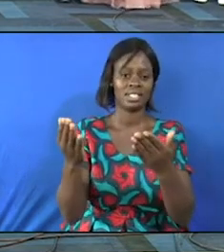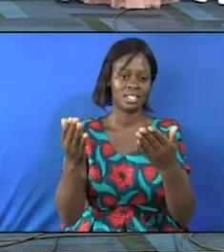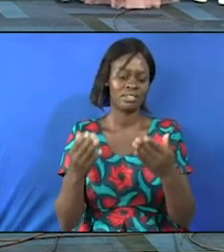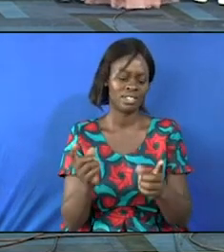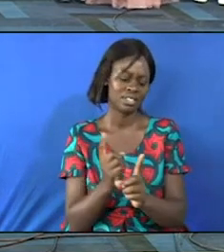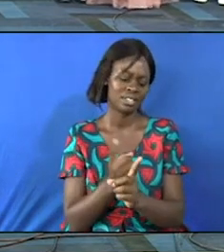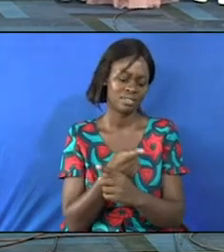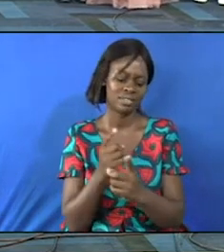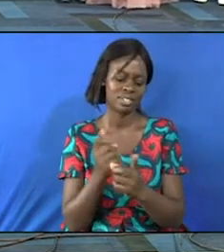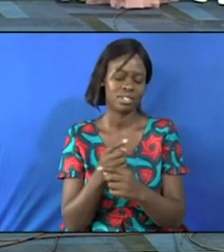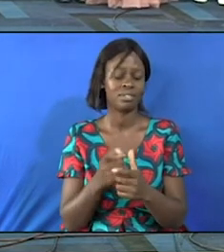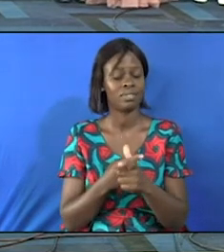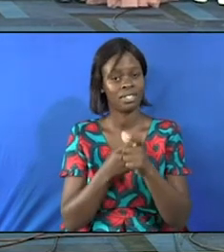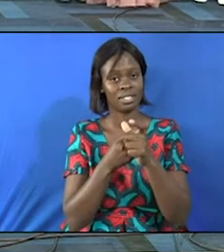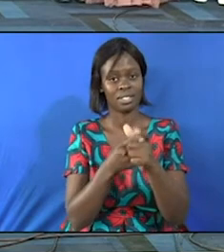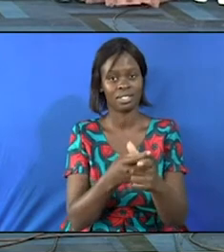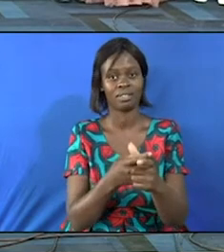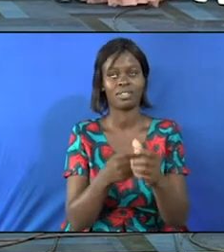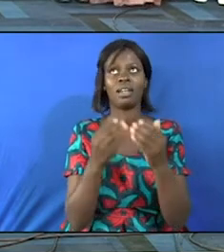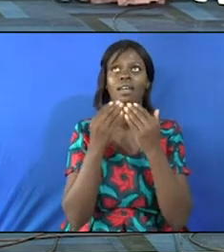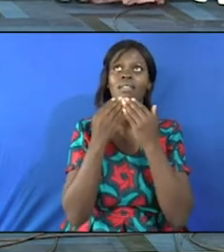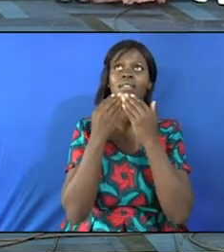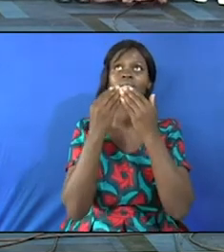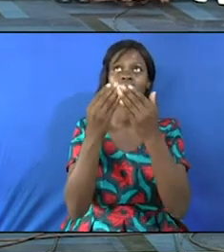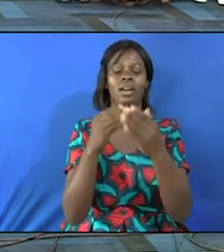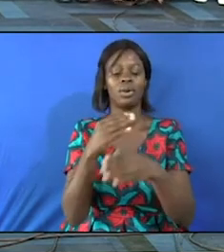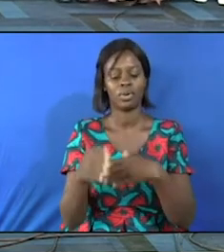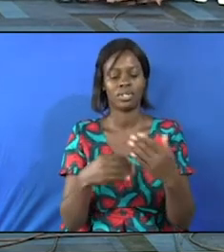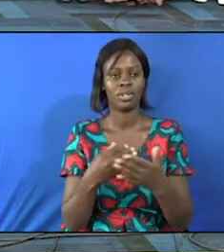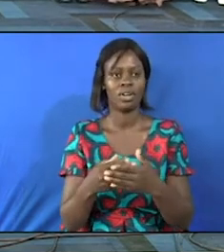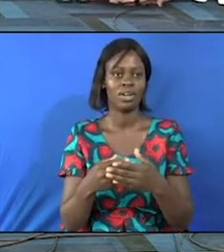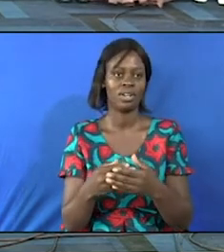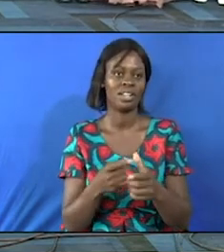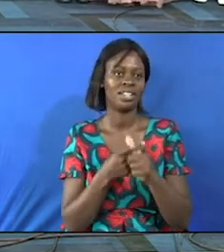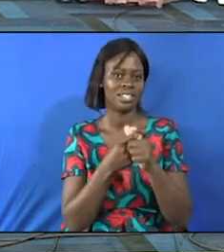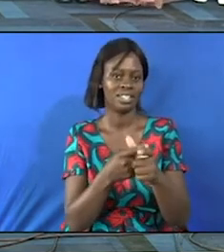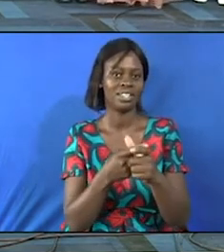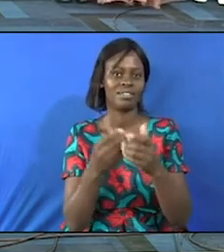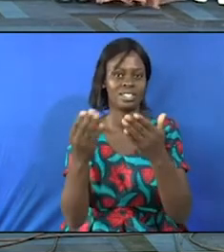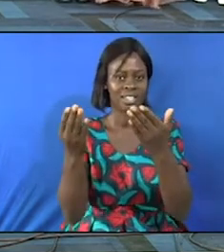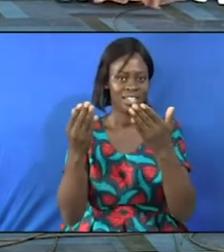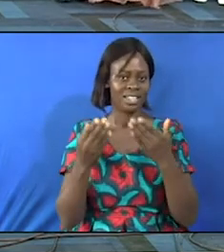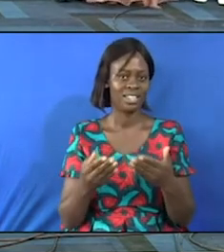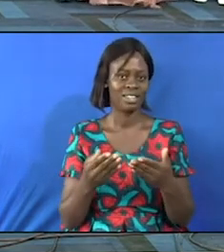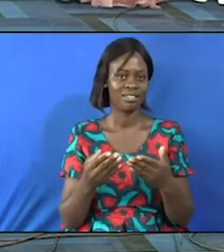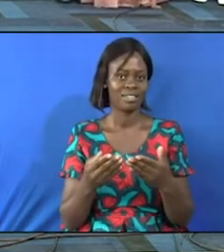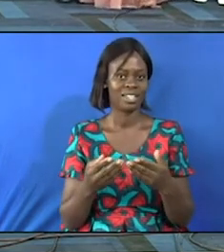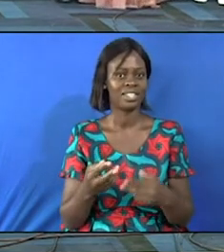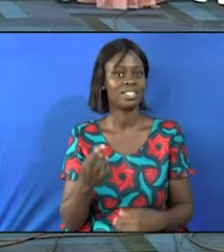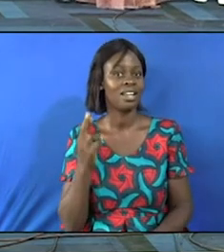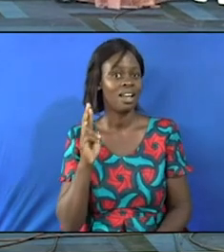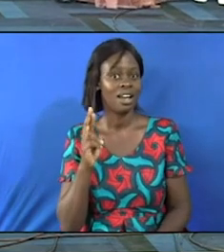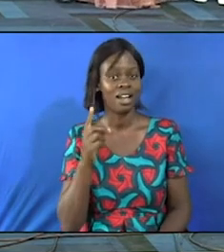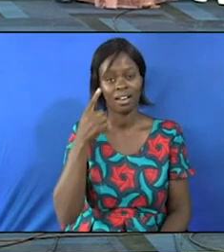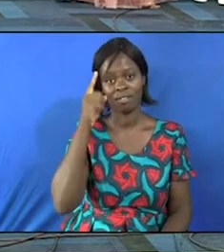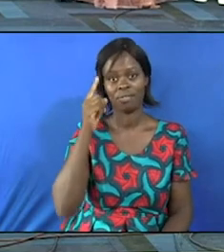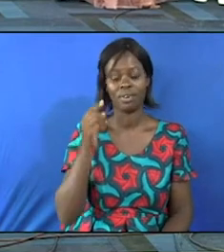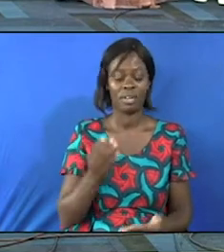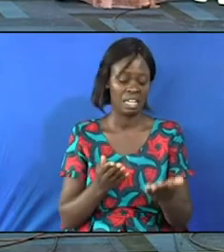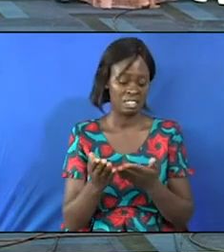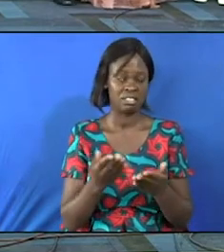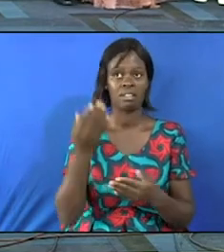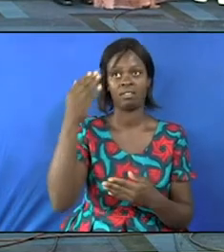did. I thank God that all these gifts he has given us are for serving him and making the church